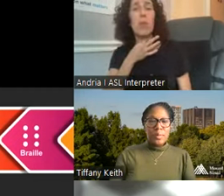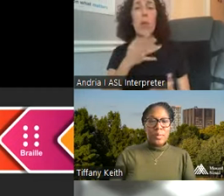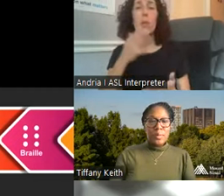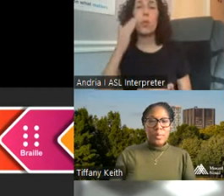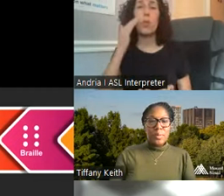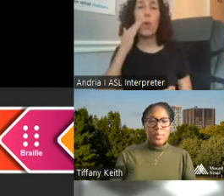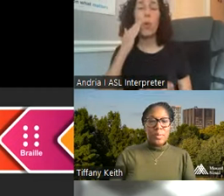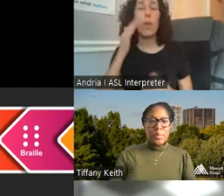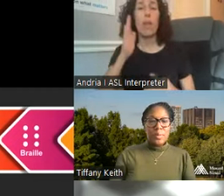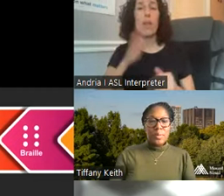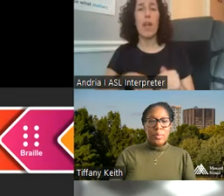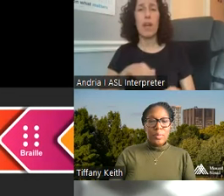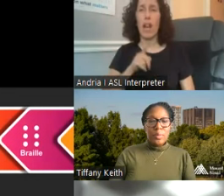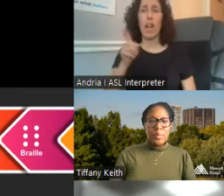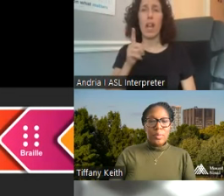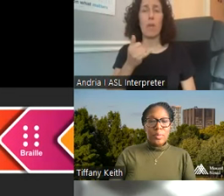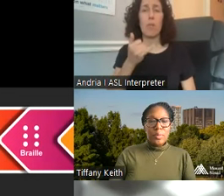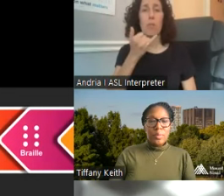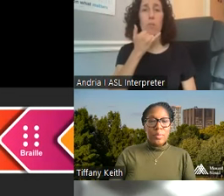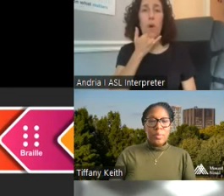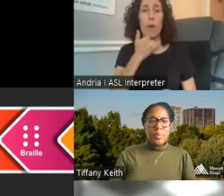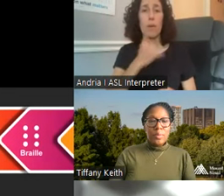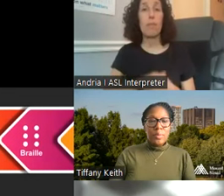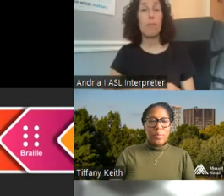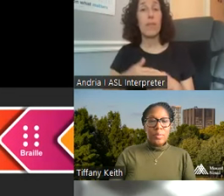things. So next slide.